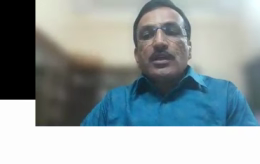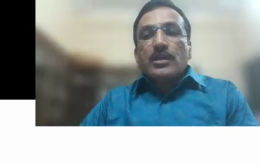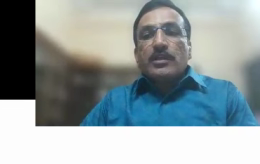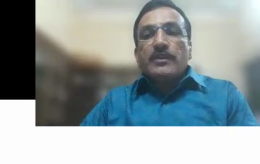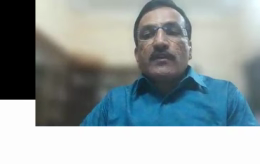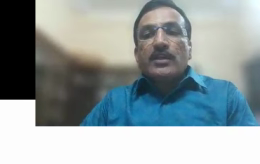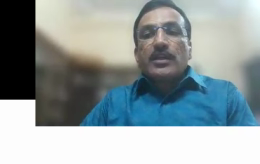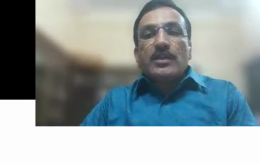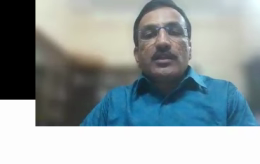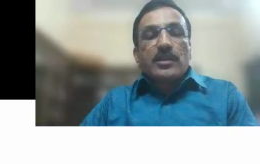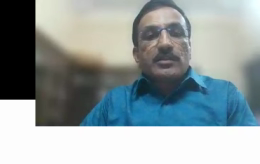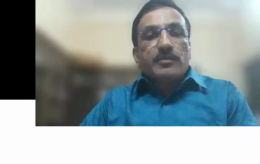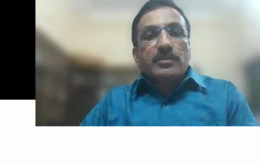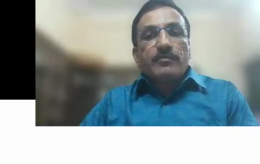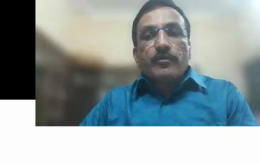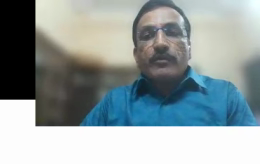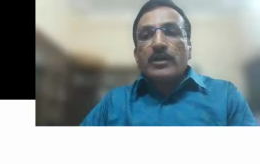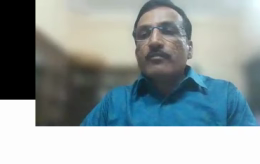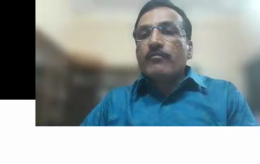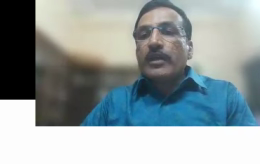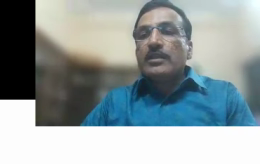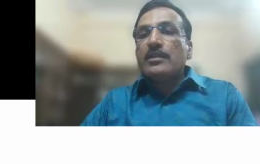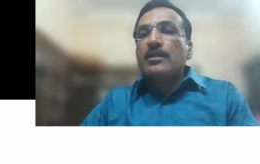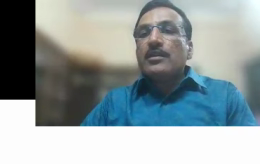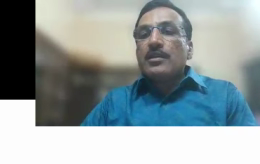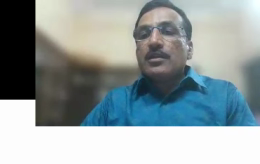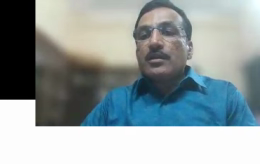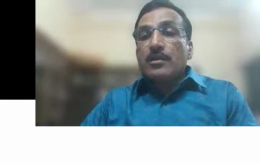metacognition. They will think, and this activity would